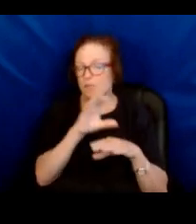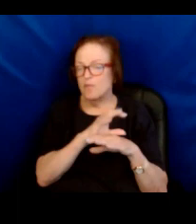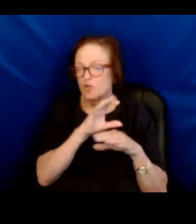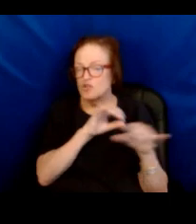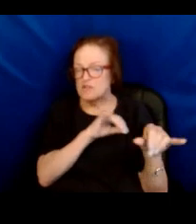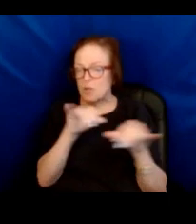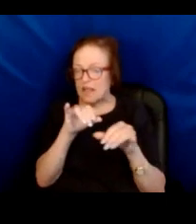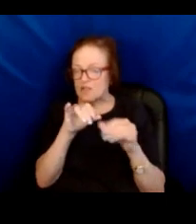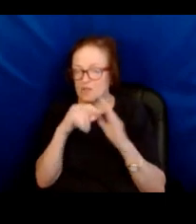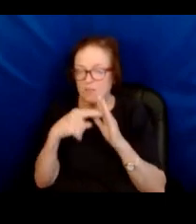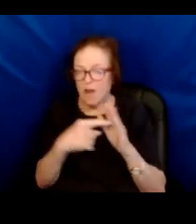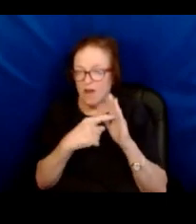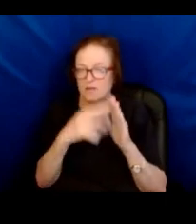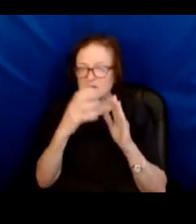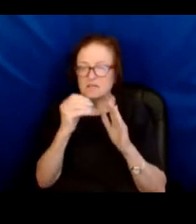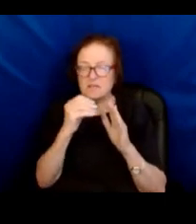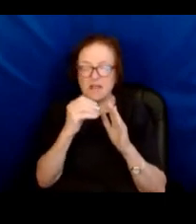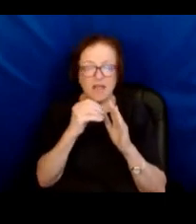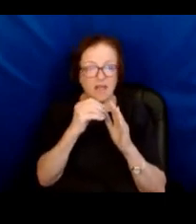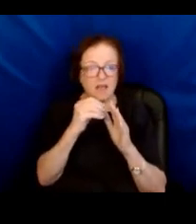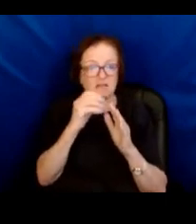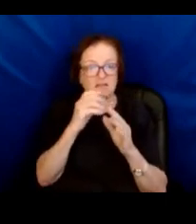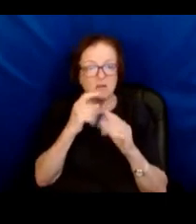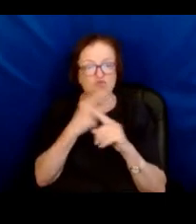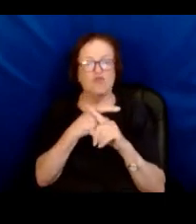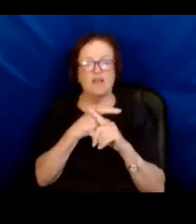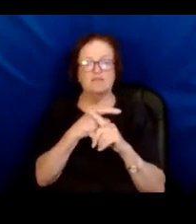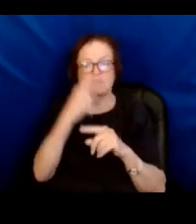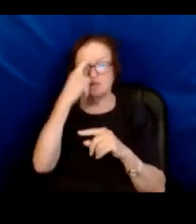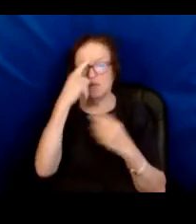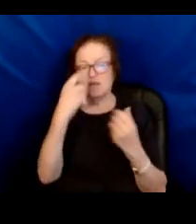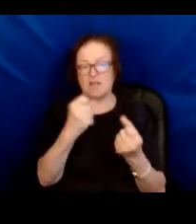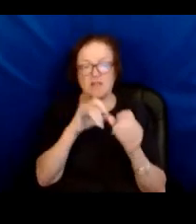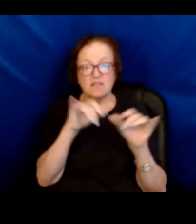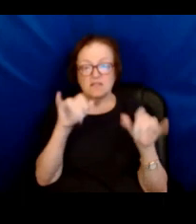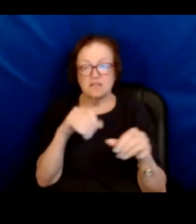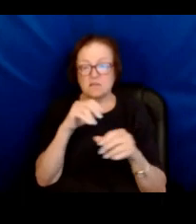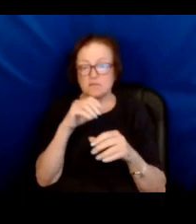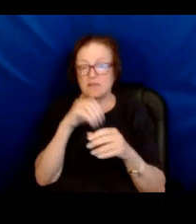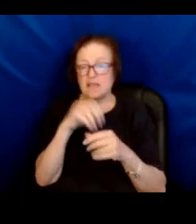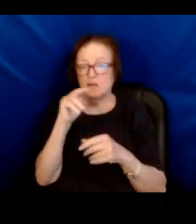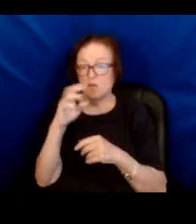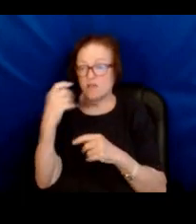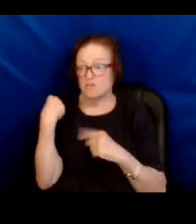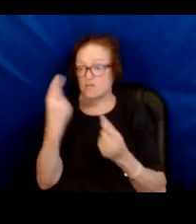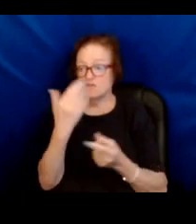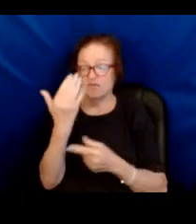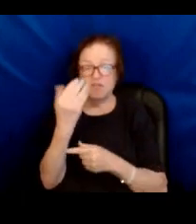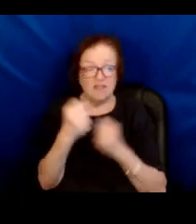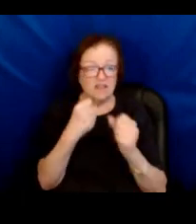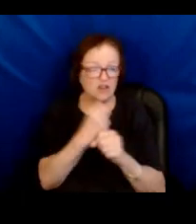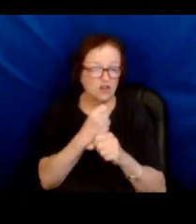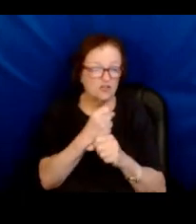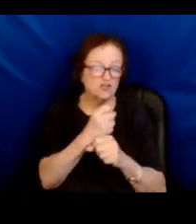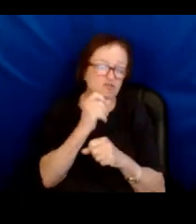study acute crisis mental health systems here in North Carolina for the past 15 years, off and on,